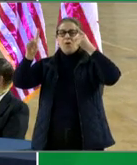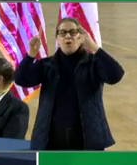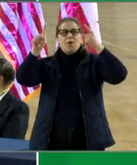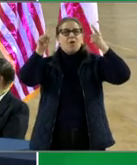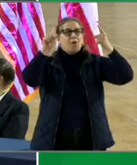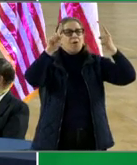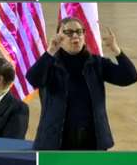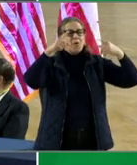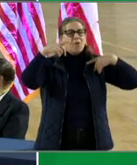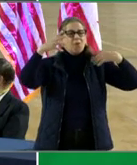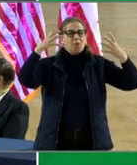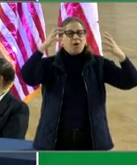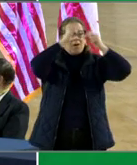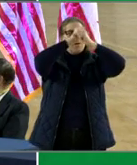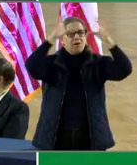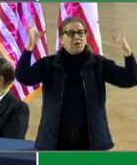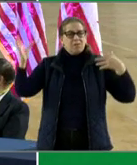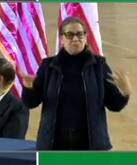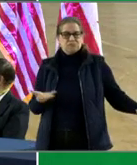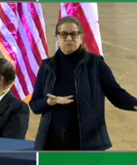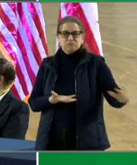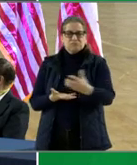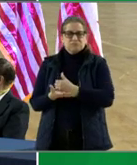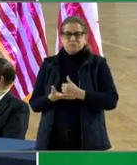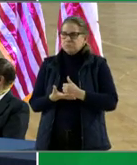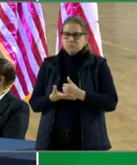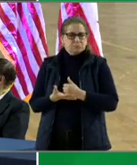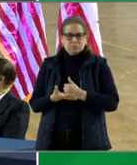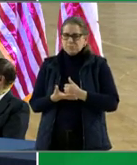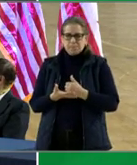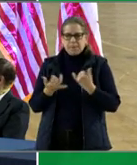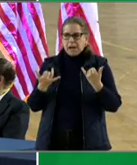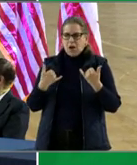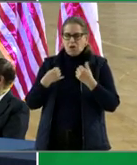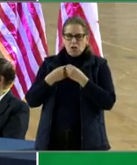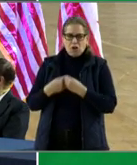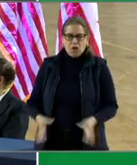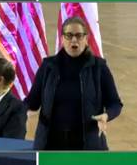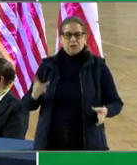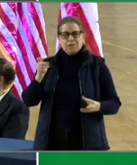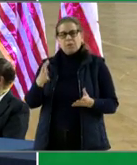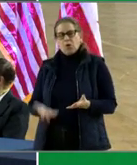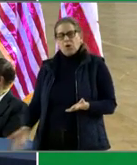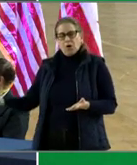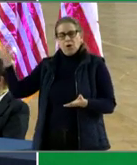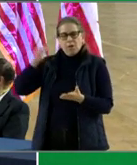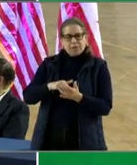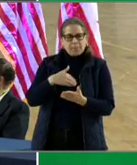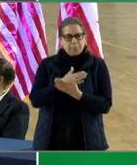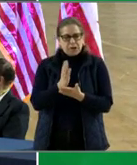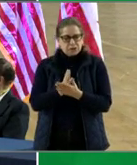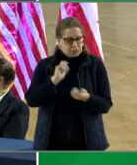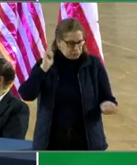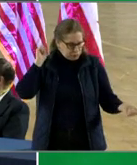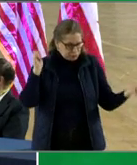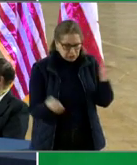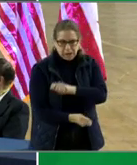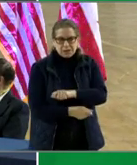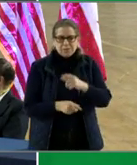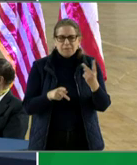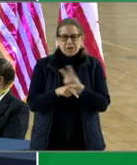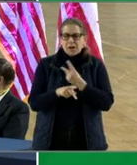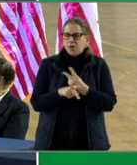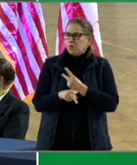will have to rework all of that to deal with the current revenues based